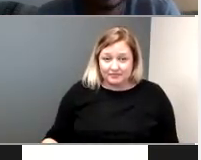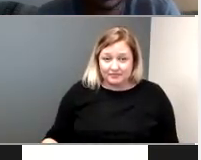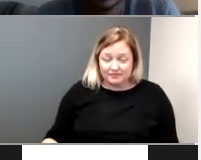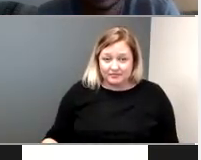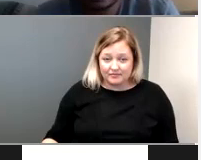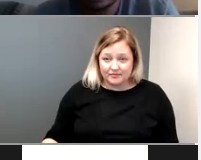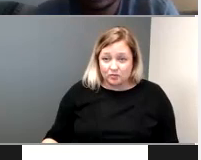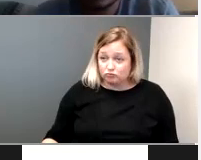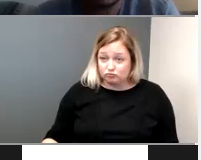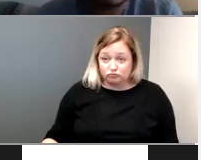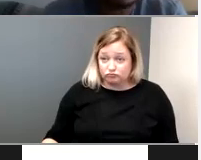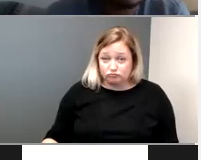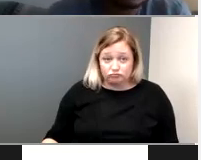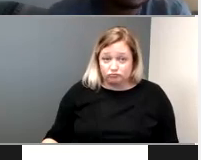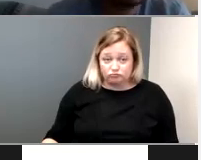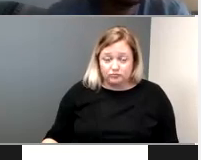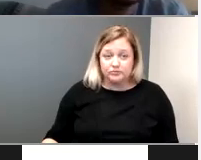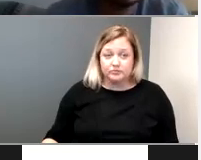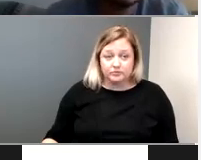Nope. Okay.